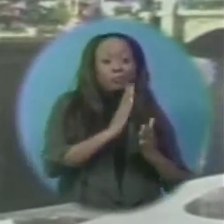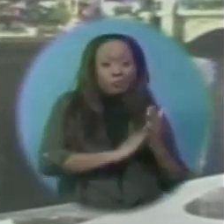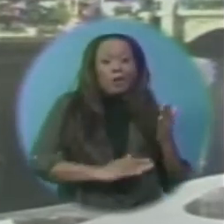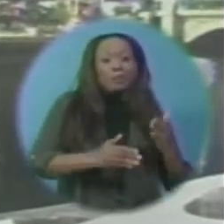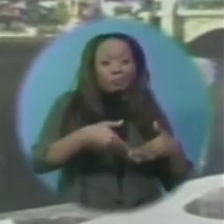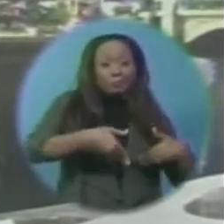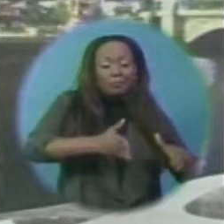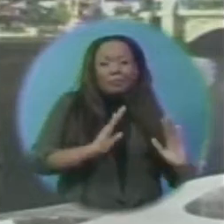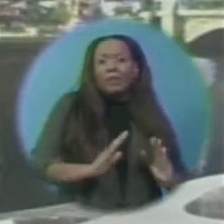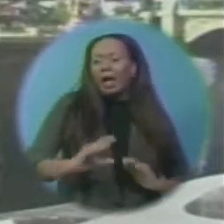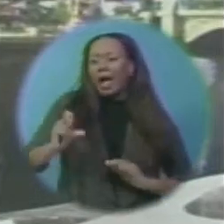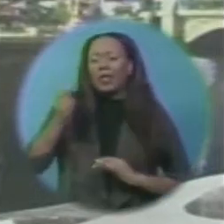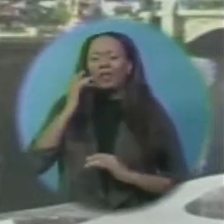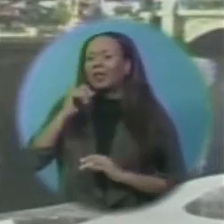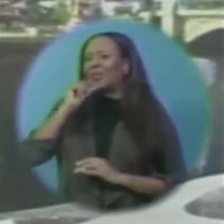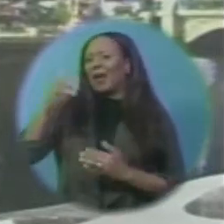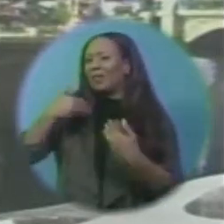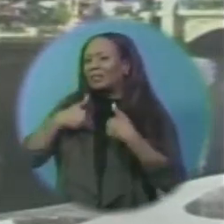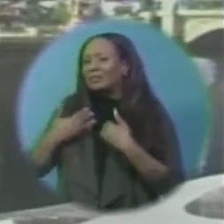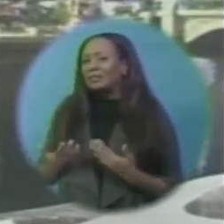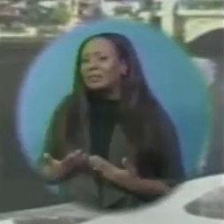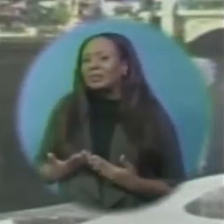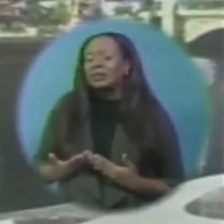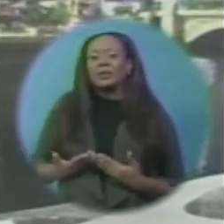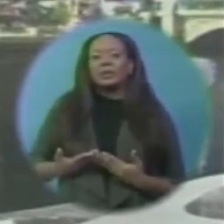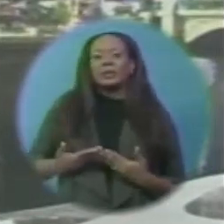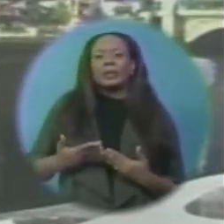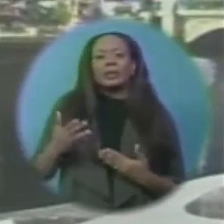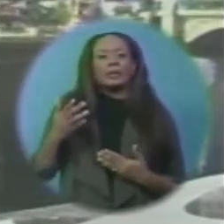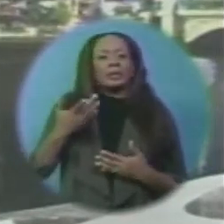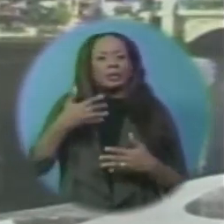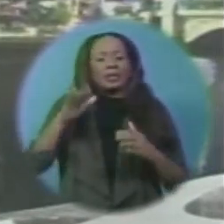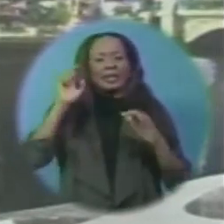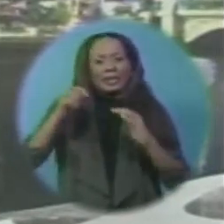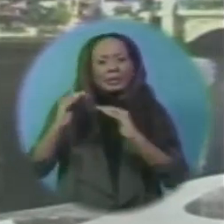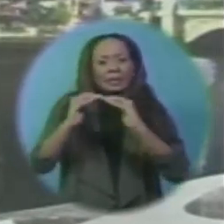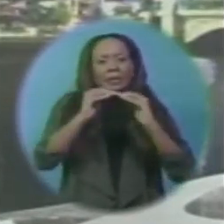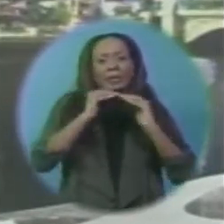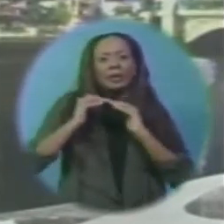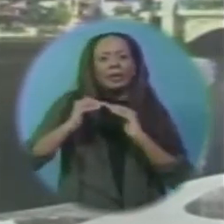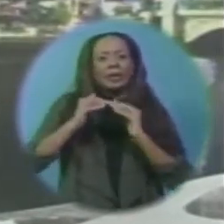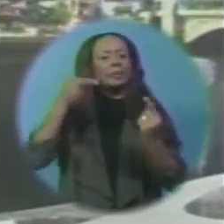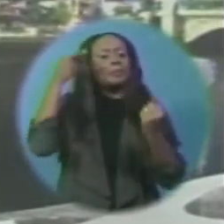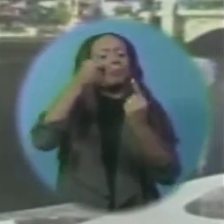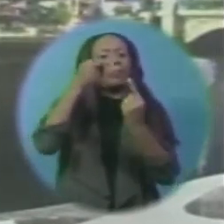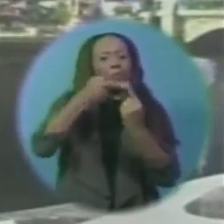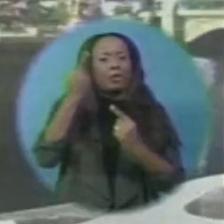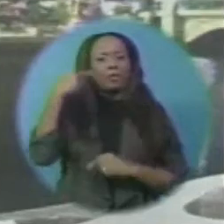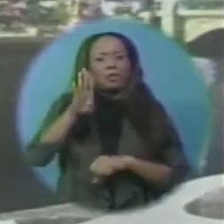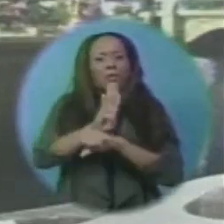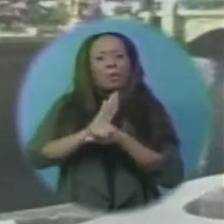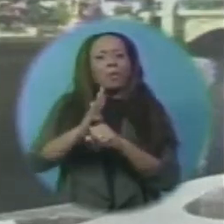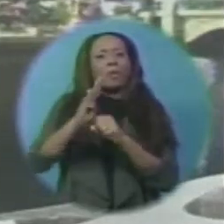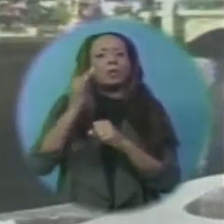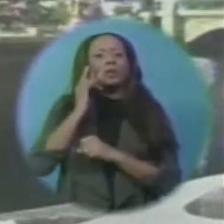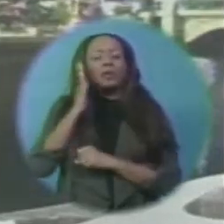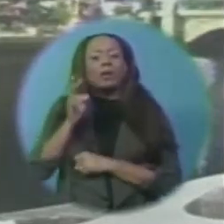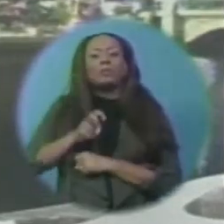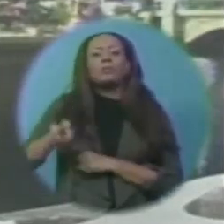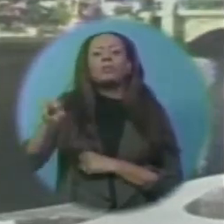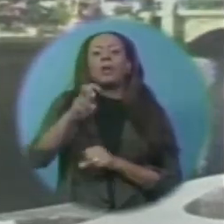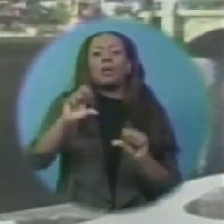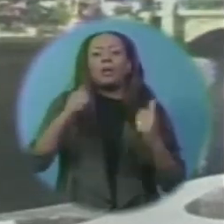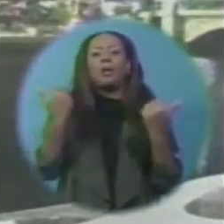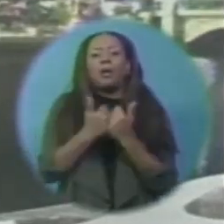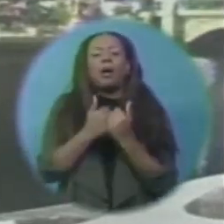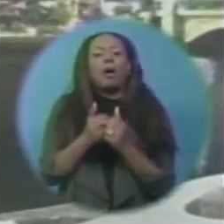addressed, it could drive local owners out of business. This was one of the points made during the Barbados Hotel and Tourism Association's